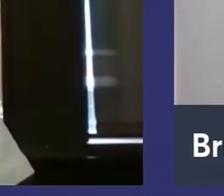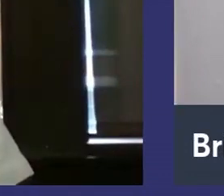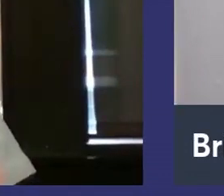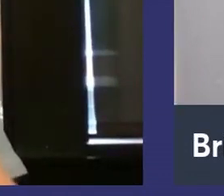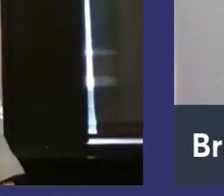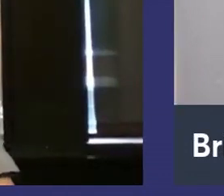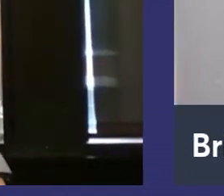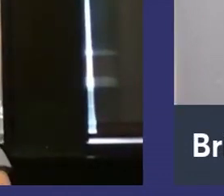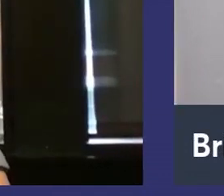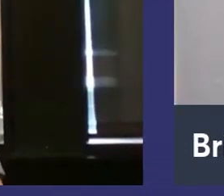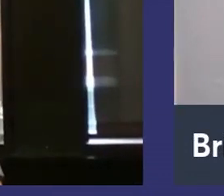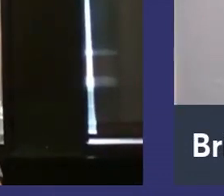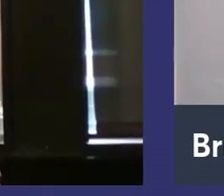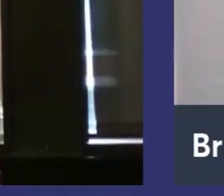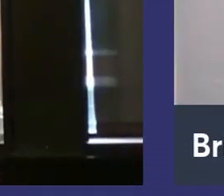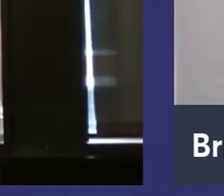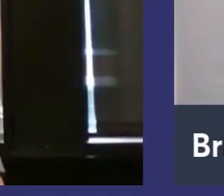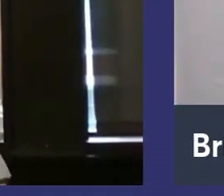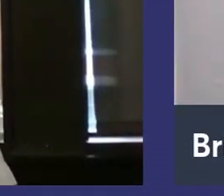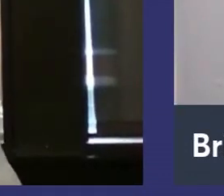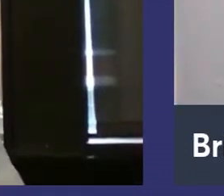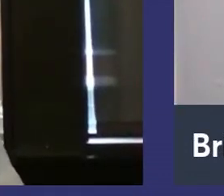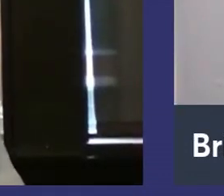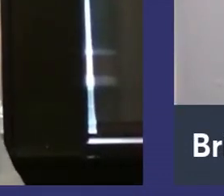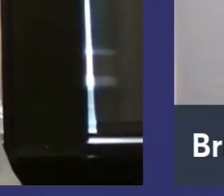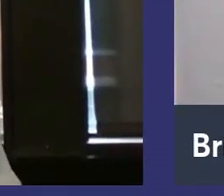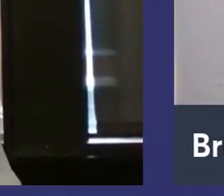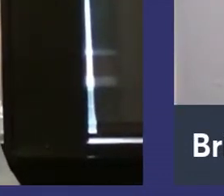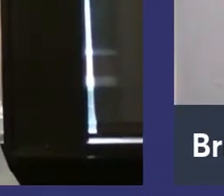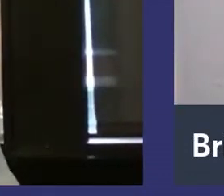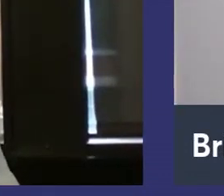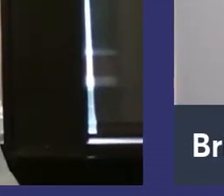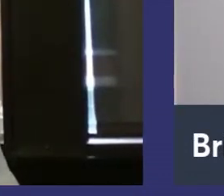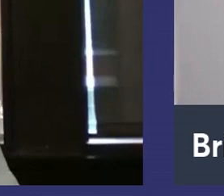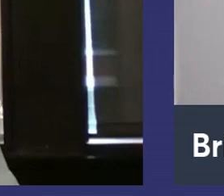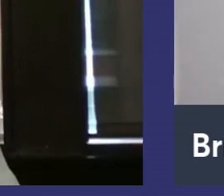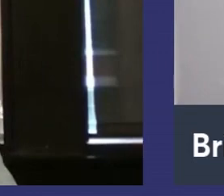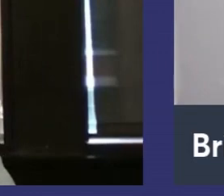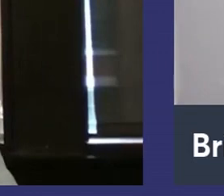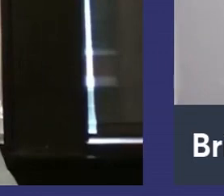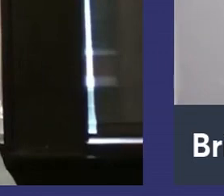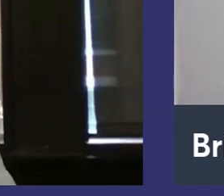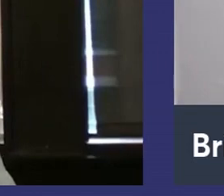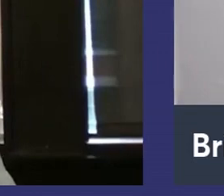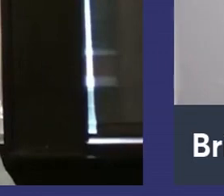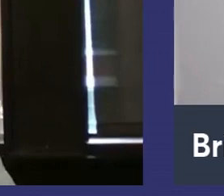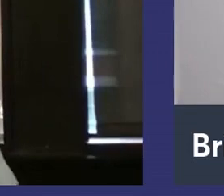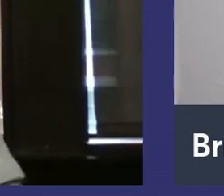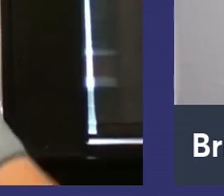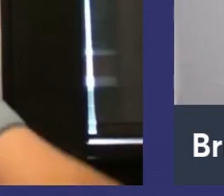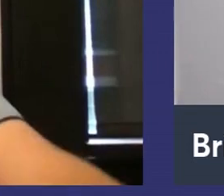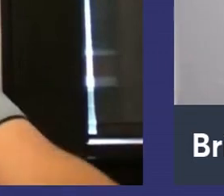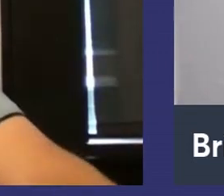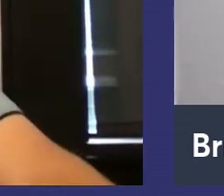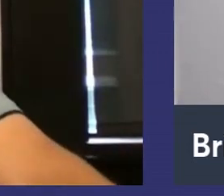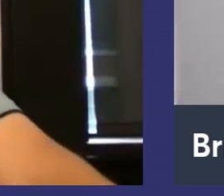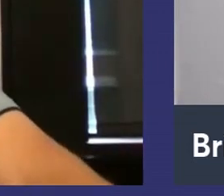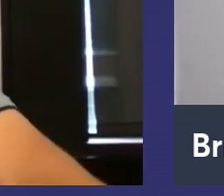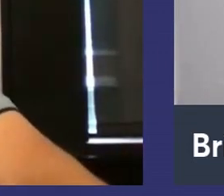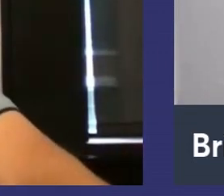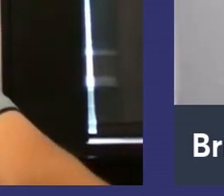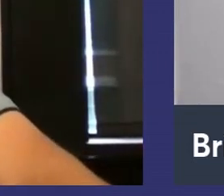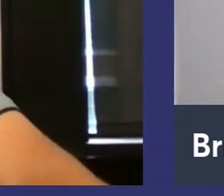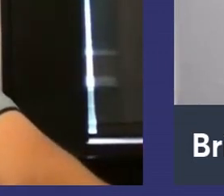Lovely, Robert. Now, I always like to say 2 months for free. It's for me, for sure. Anything for free is for